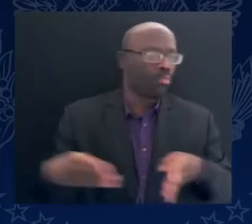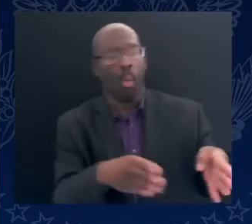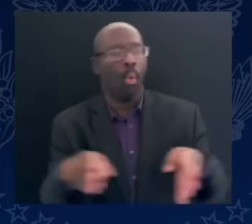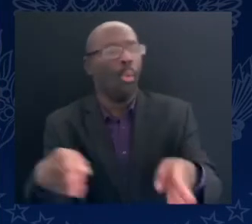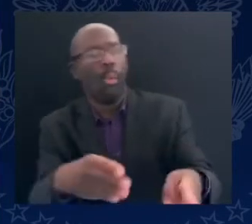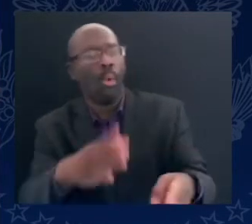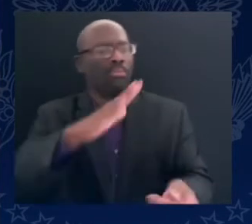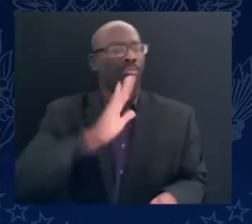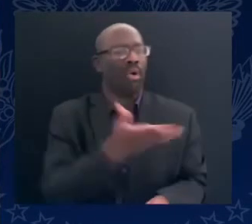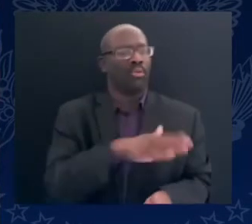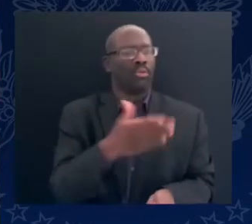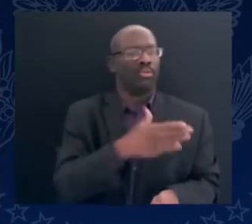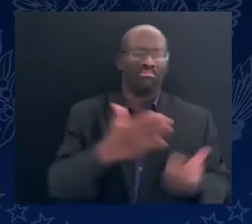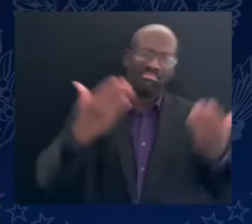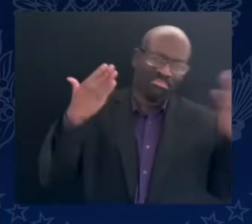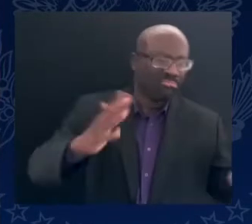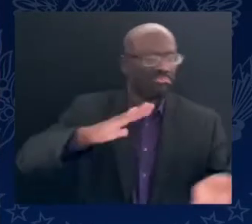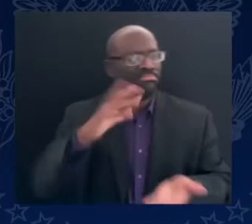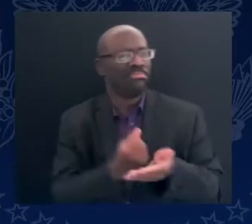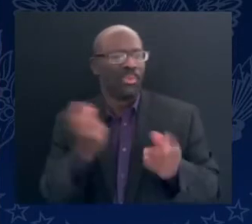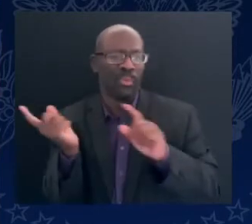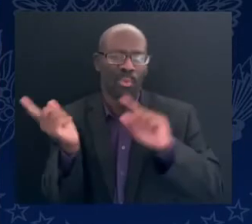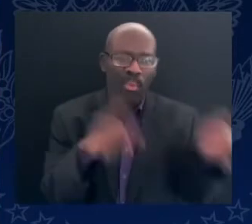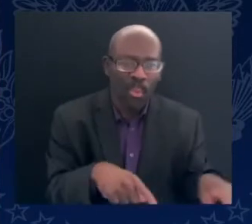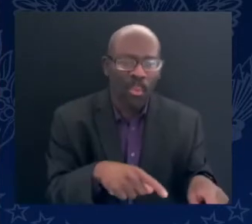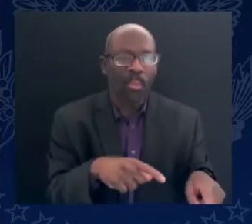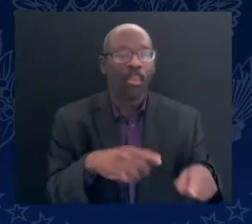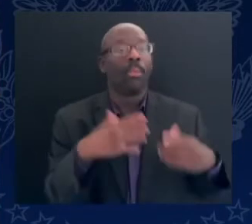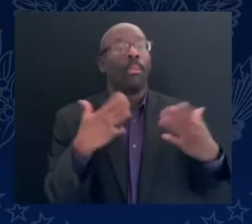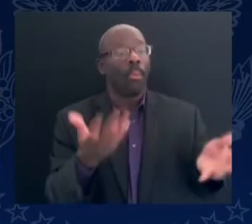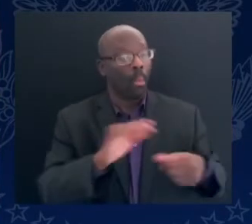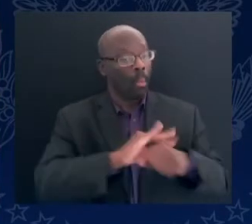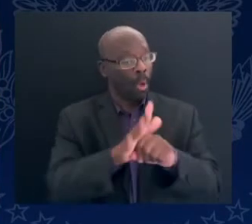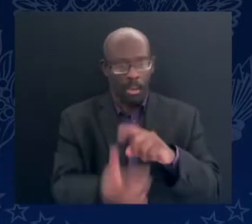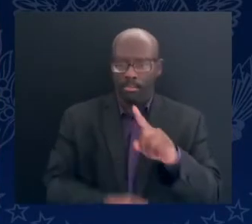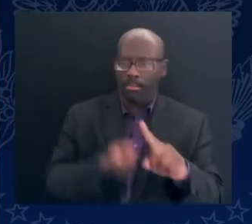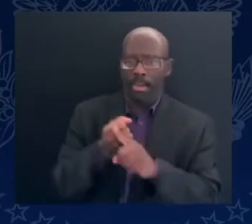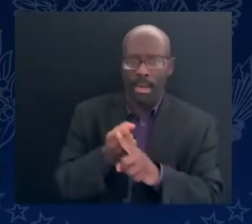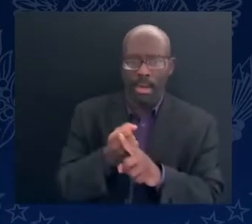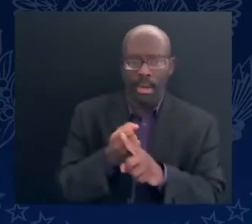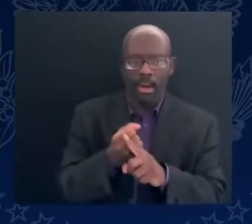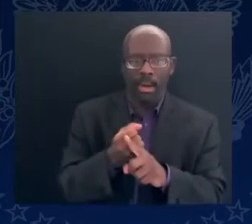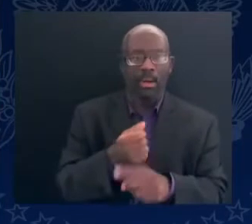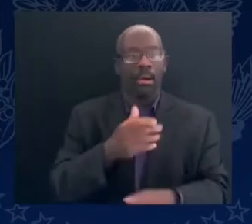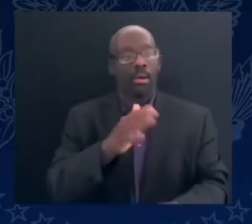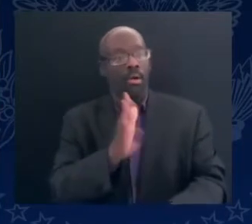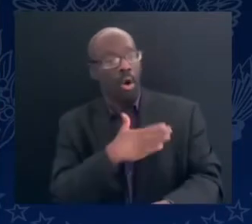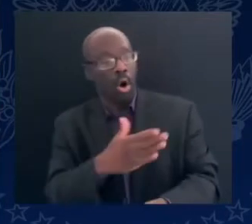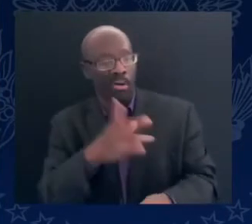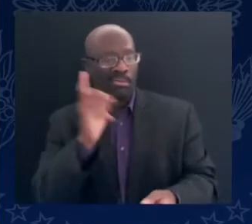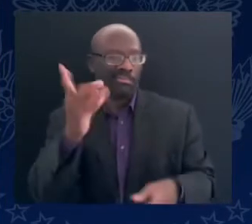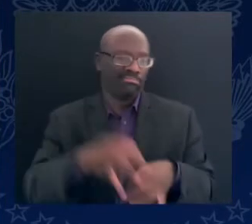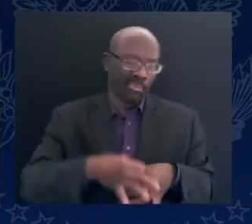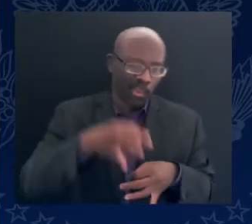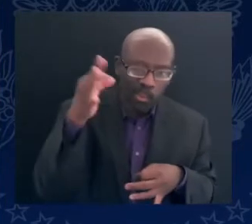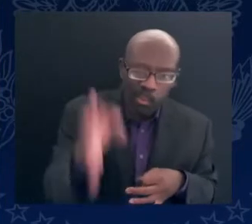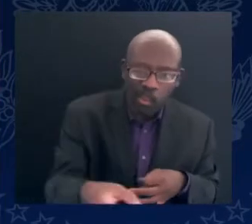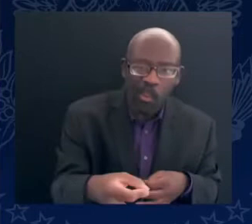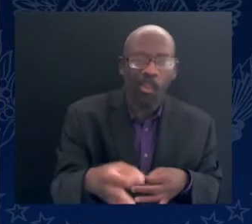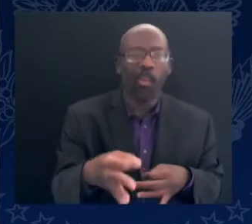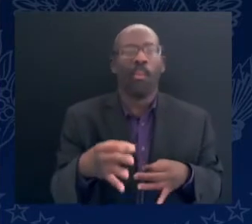go. And then COVID hit, and the concert was, of course, postponed. Fast forward several months